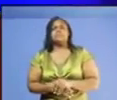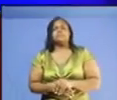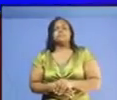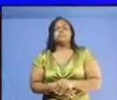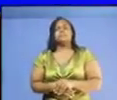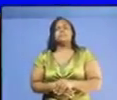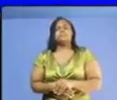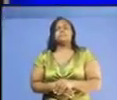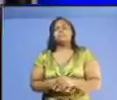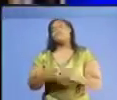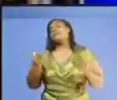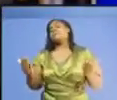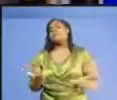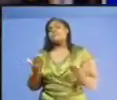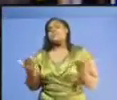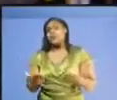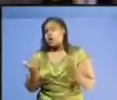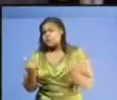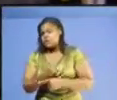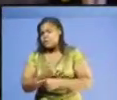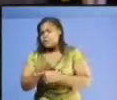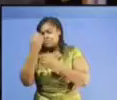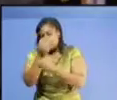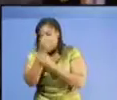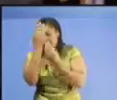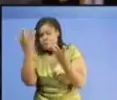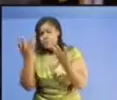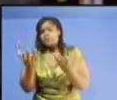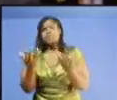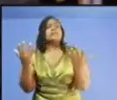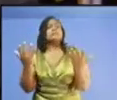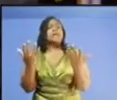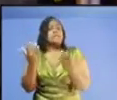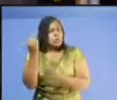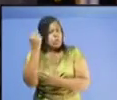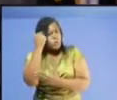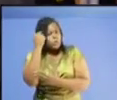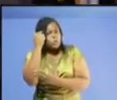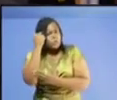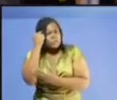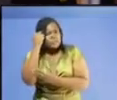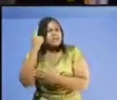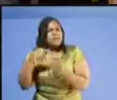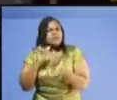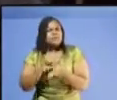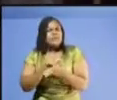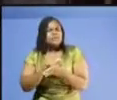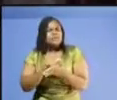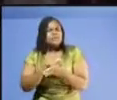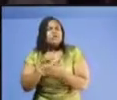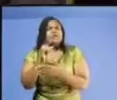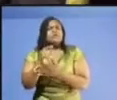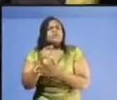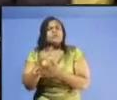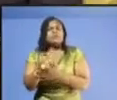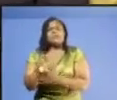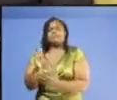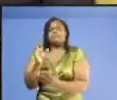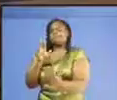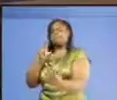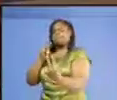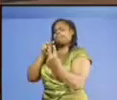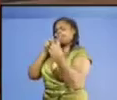I just stopped by to tell you, while you're thinking about it, you can look the devil in his